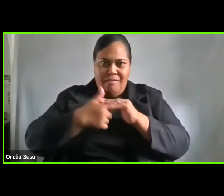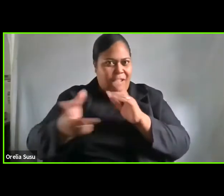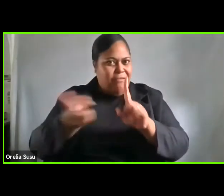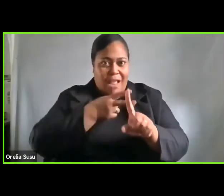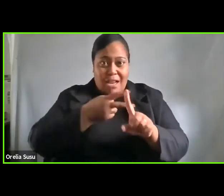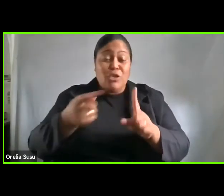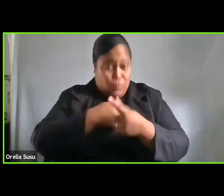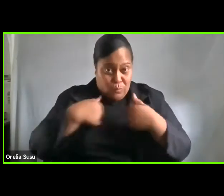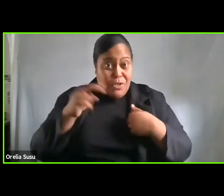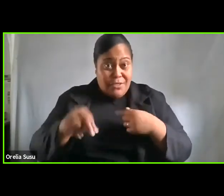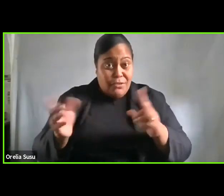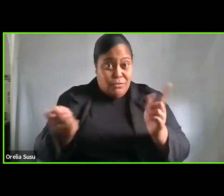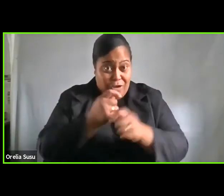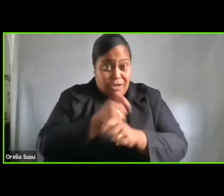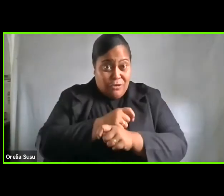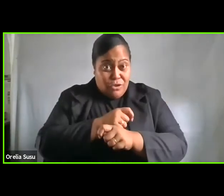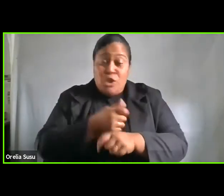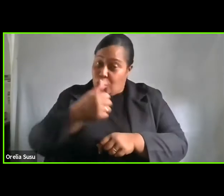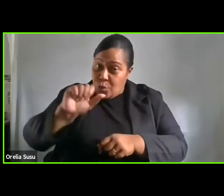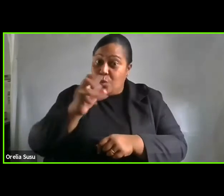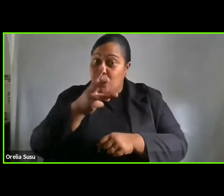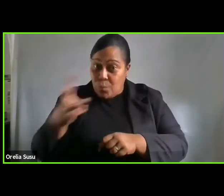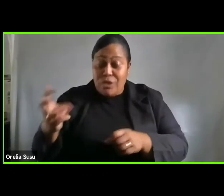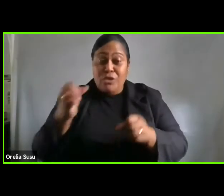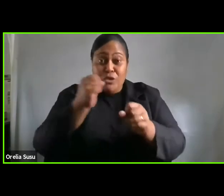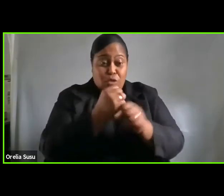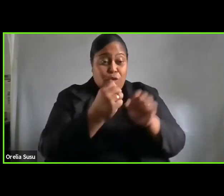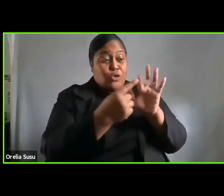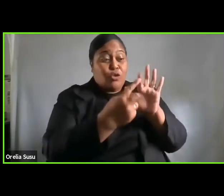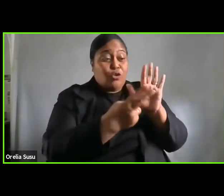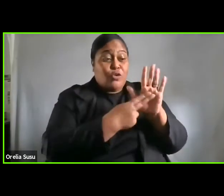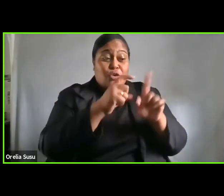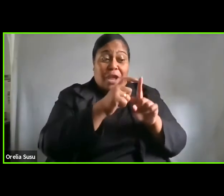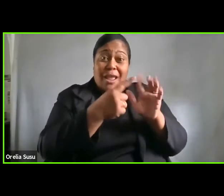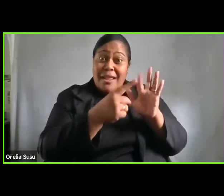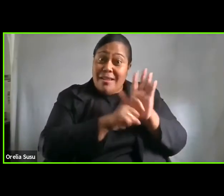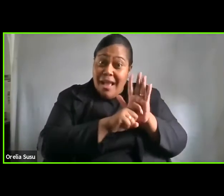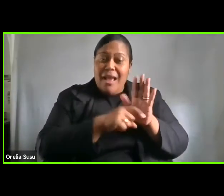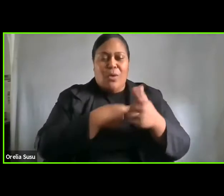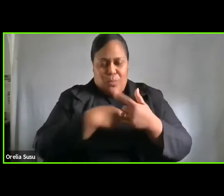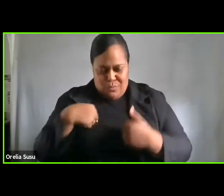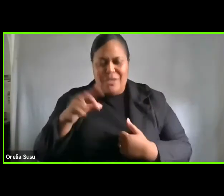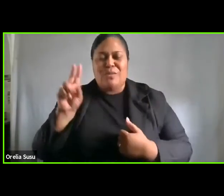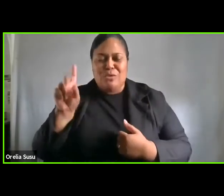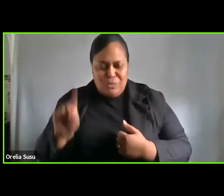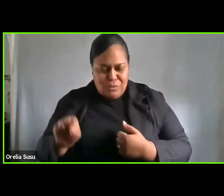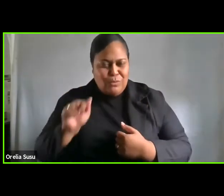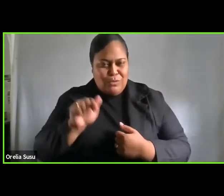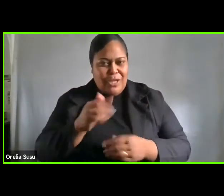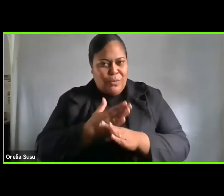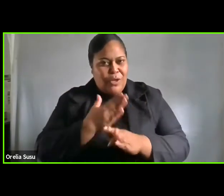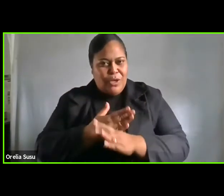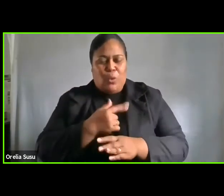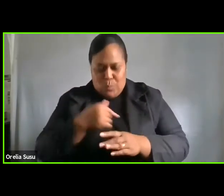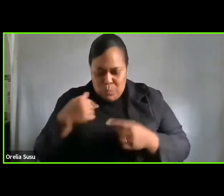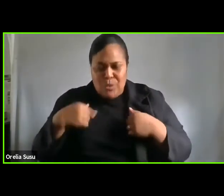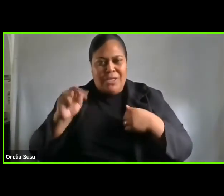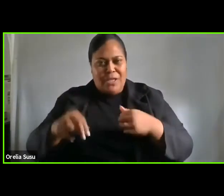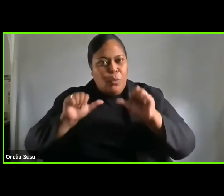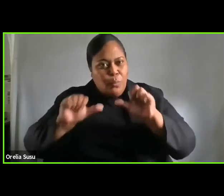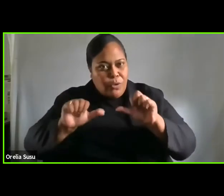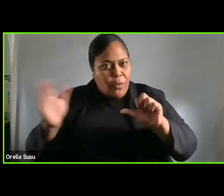has to use the word gender we will do that work to do that because we have to keep everyone safe and